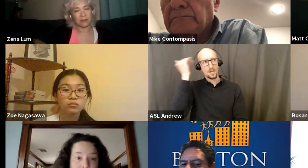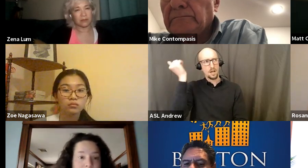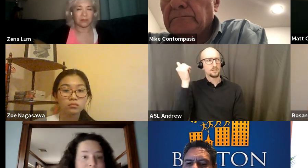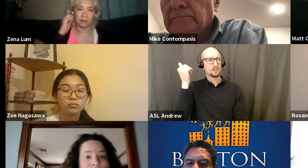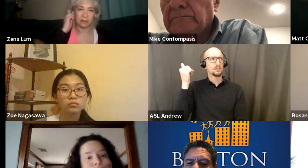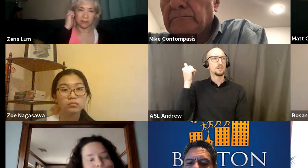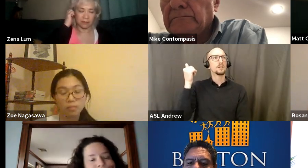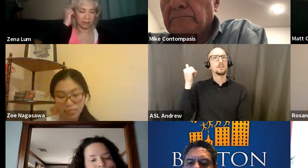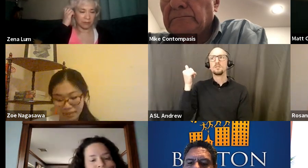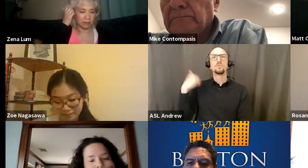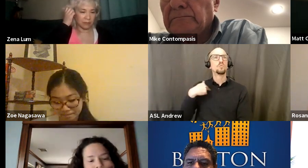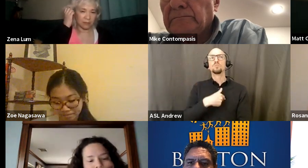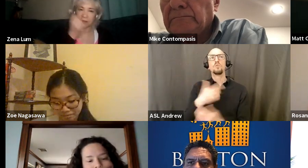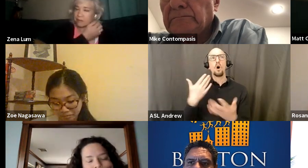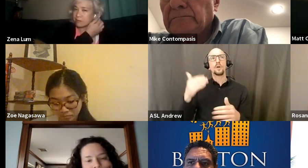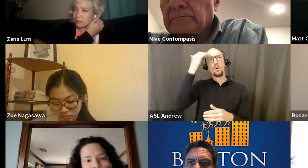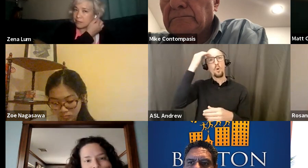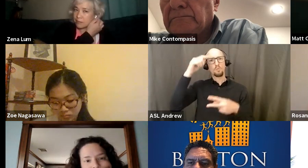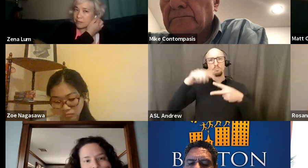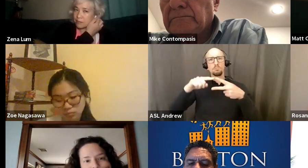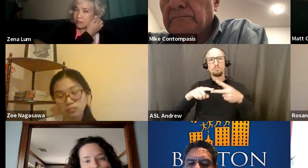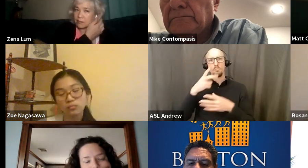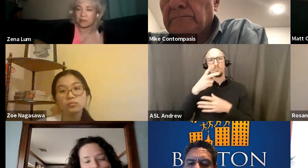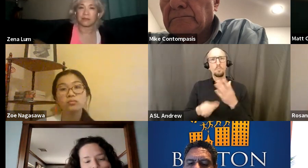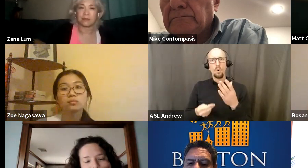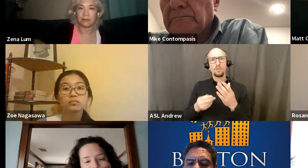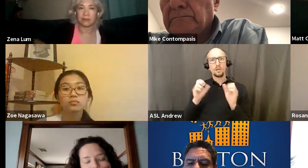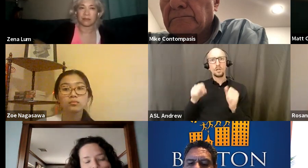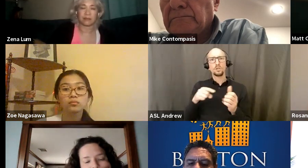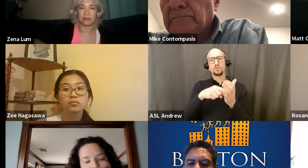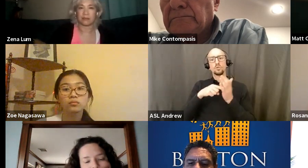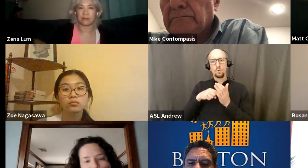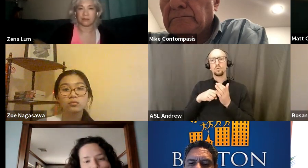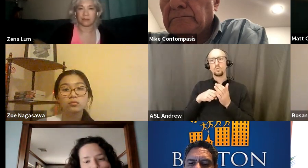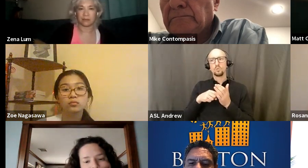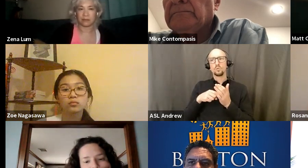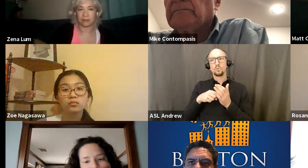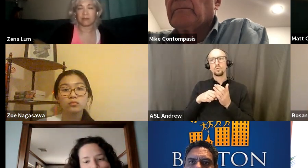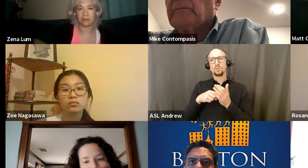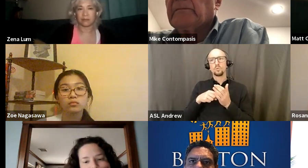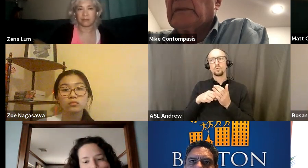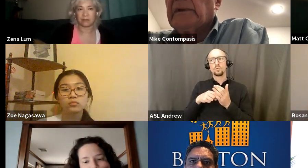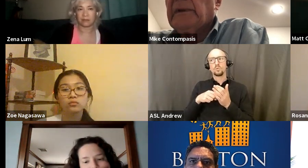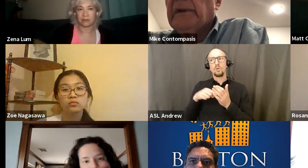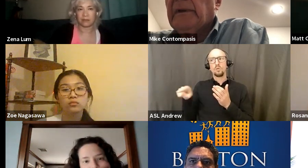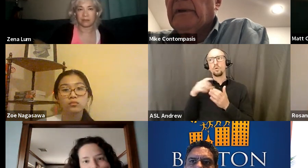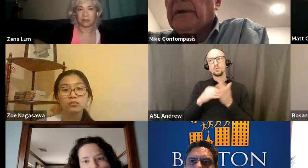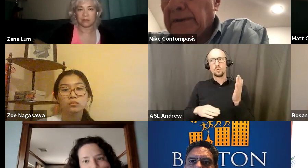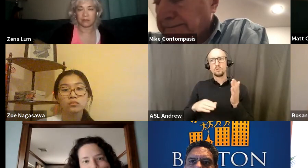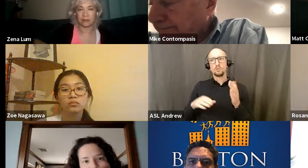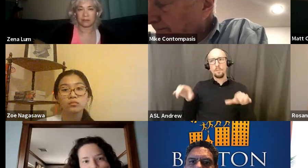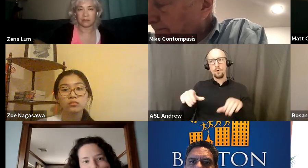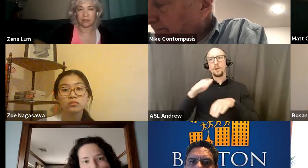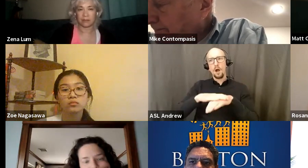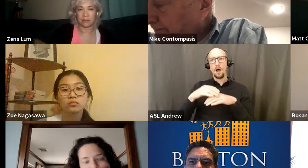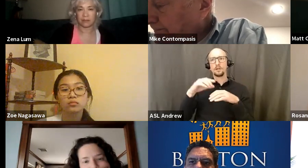we know that both of them tell us grade level proficiency. And